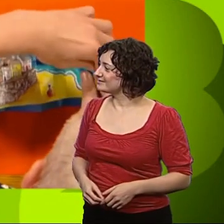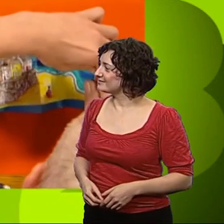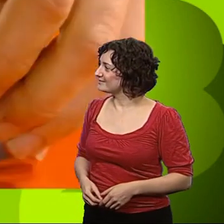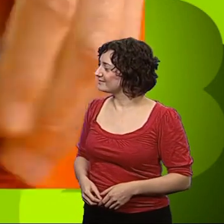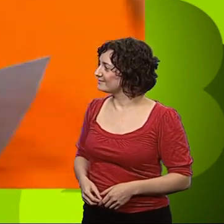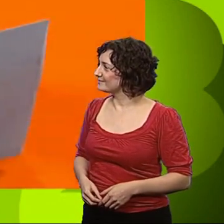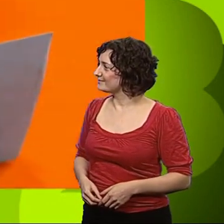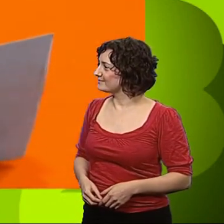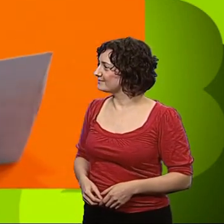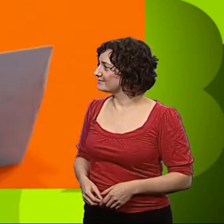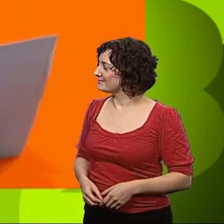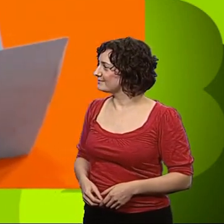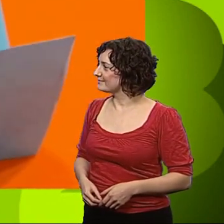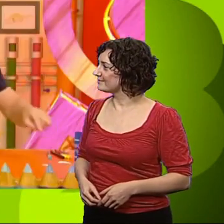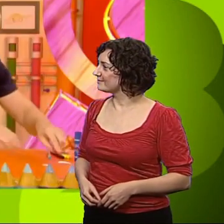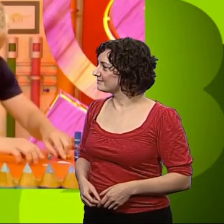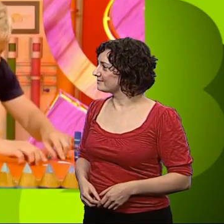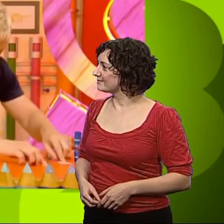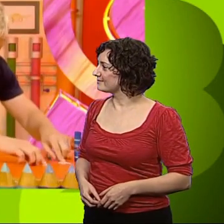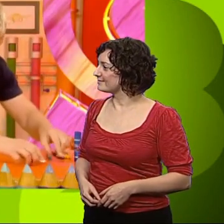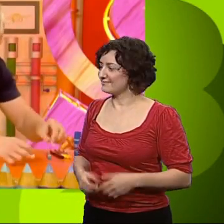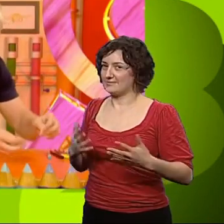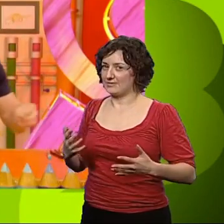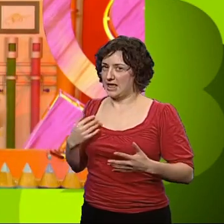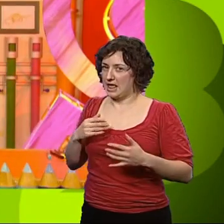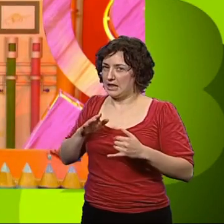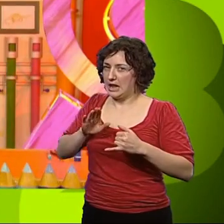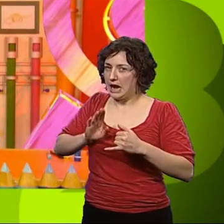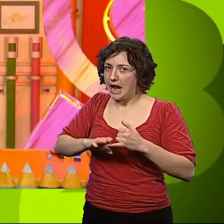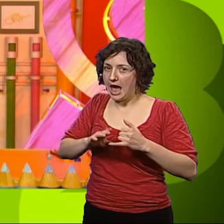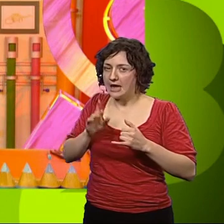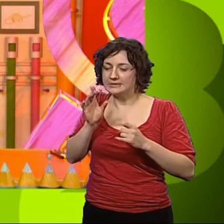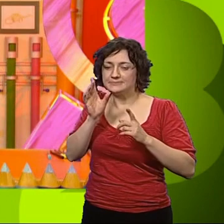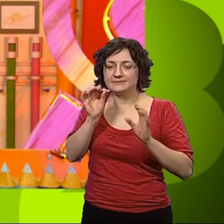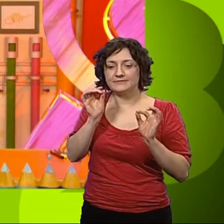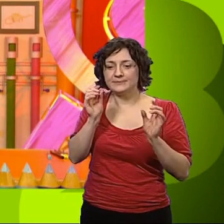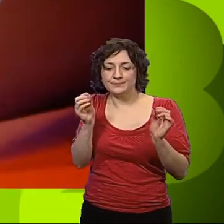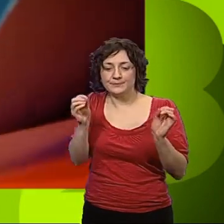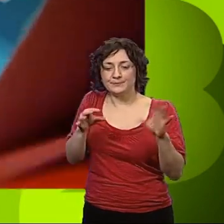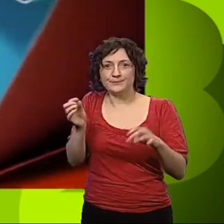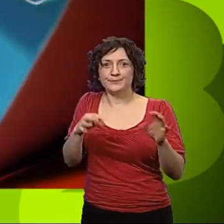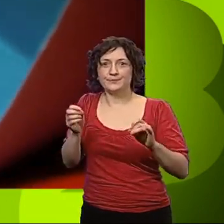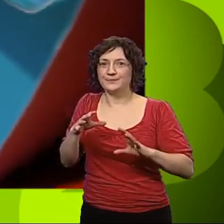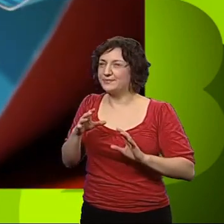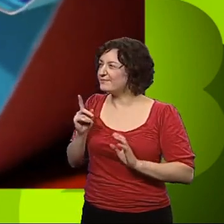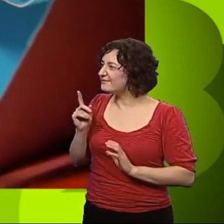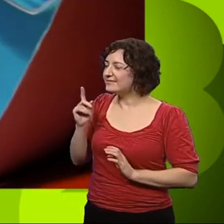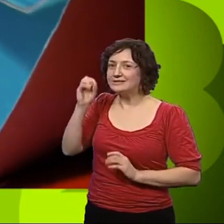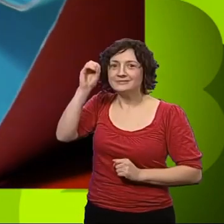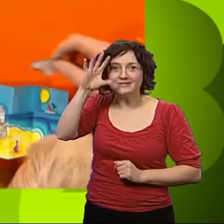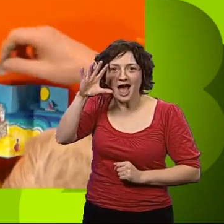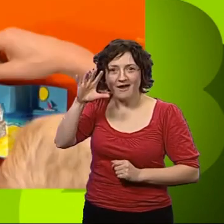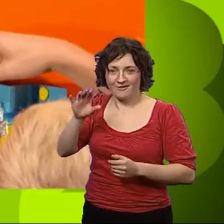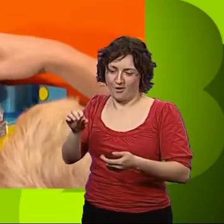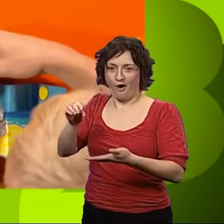over there like that. And now add a final bit of detail. I've got my nice sun for the sunny